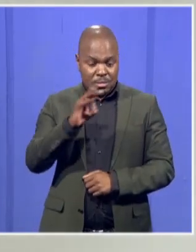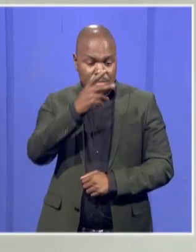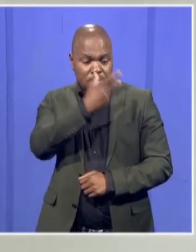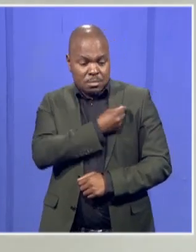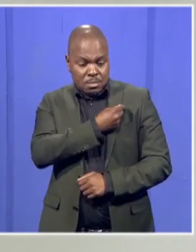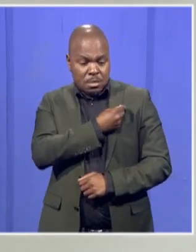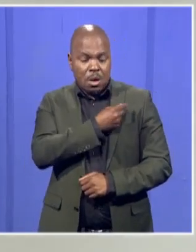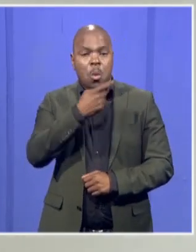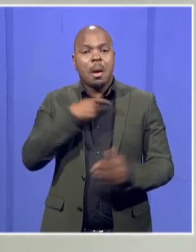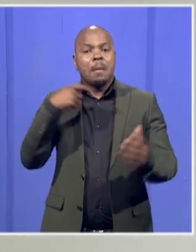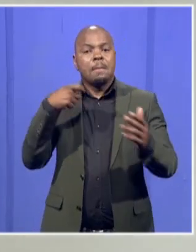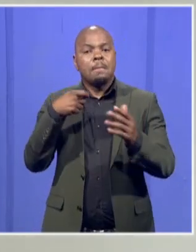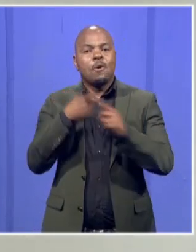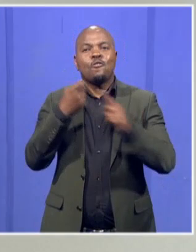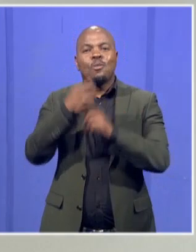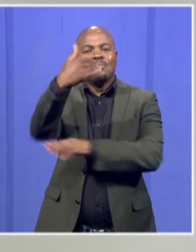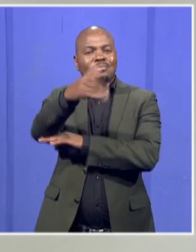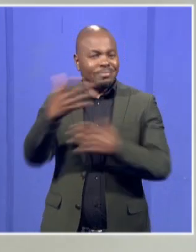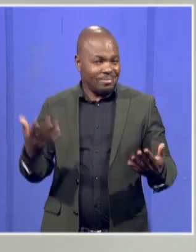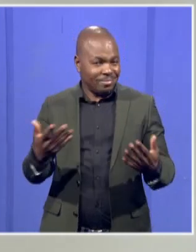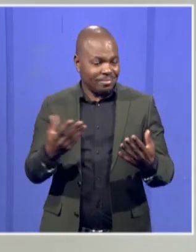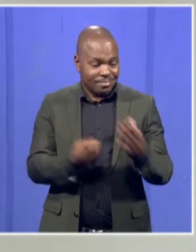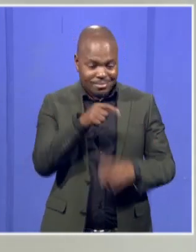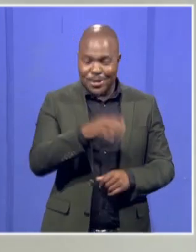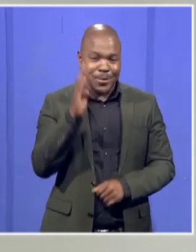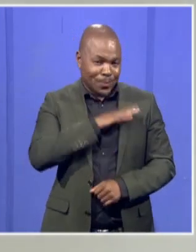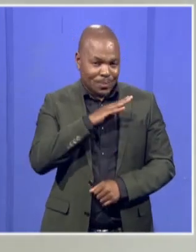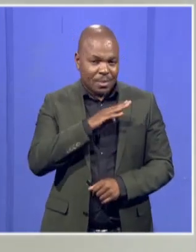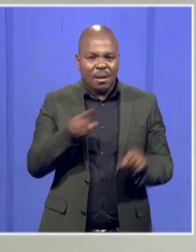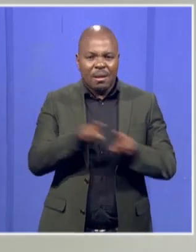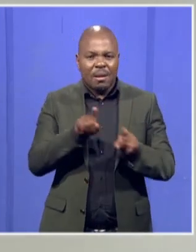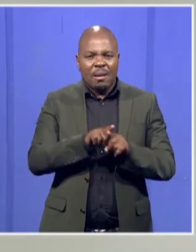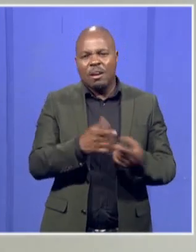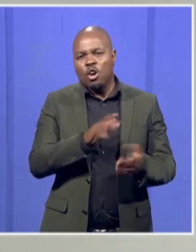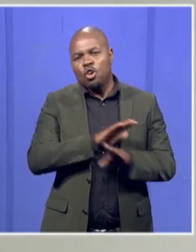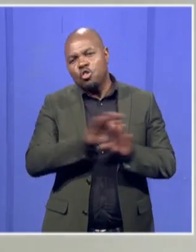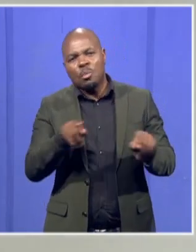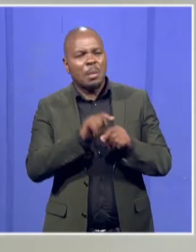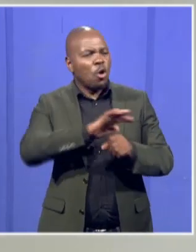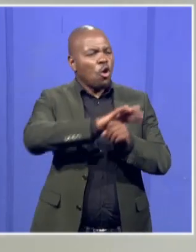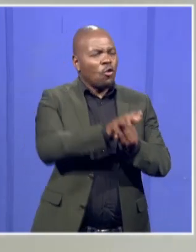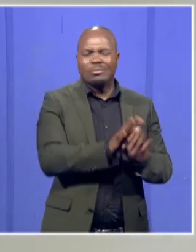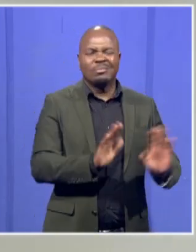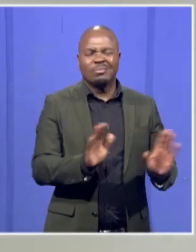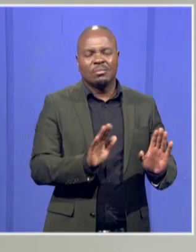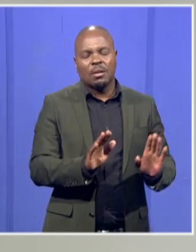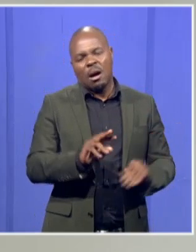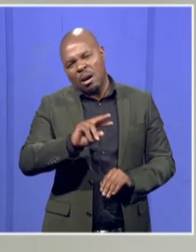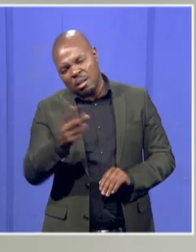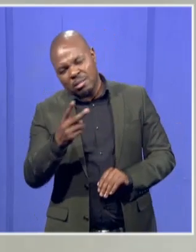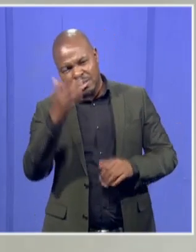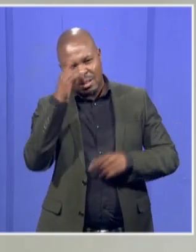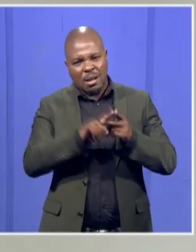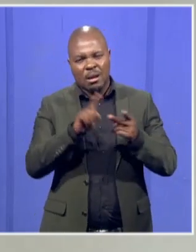imports, not manufacture. So the starting point is to, even if there were not to be COVID, and even if there were not to be any